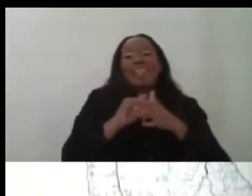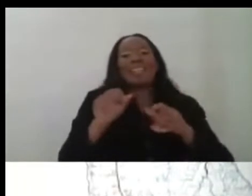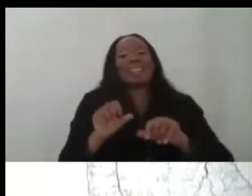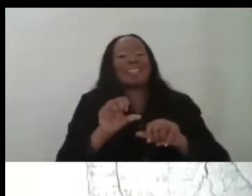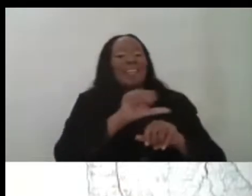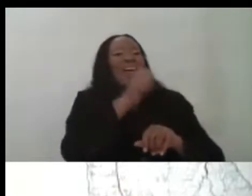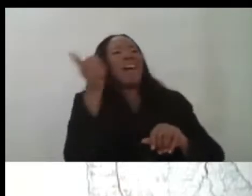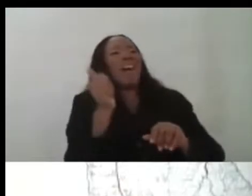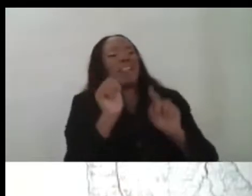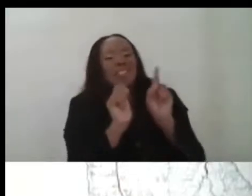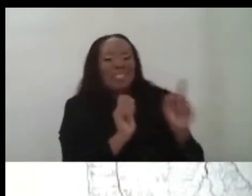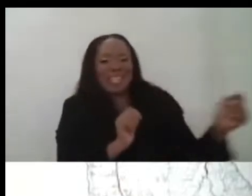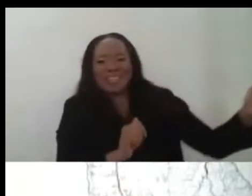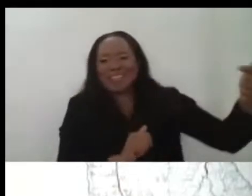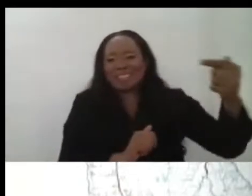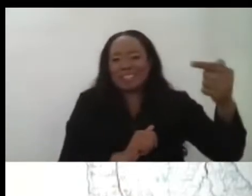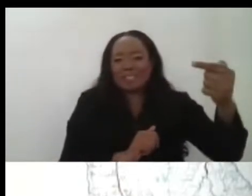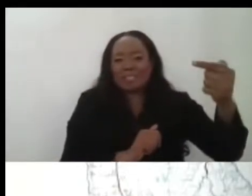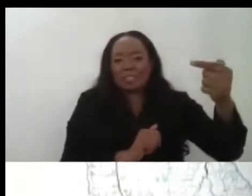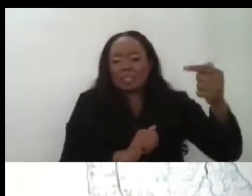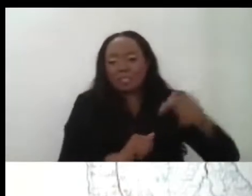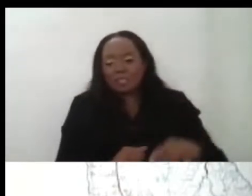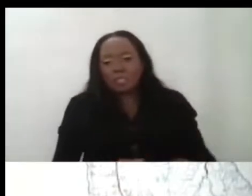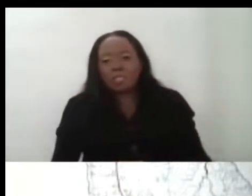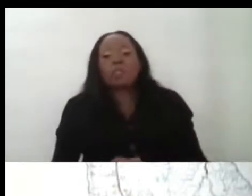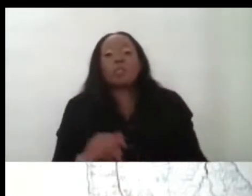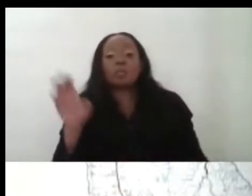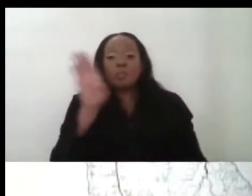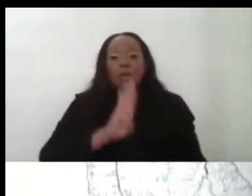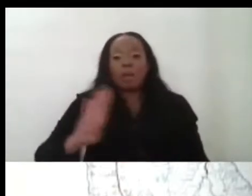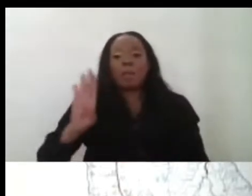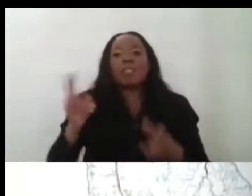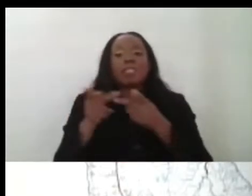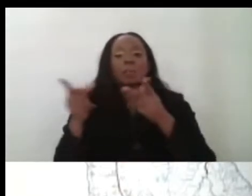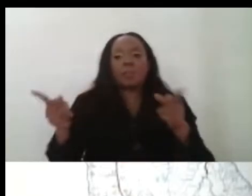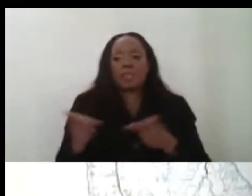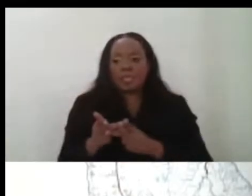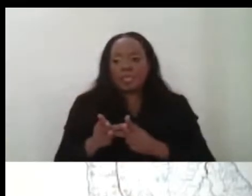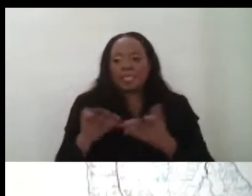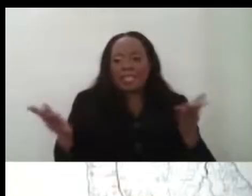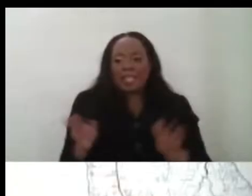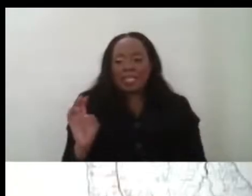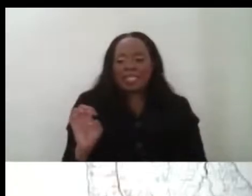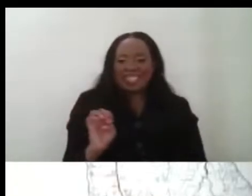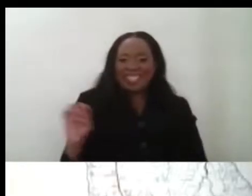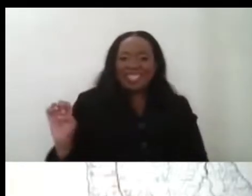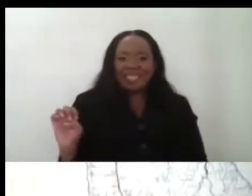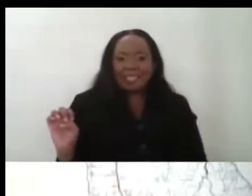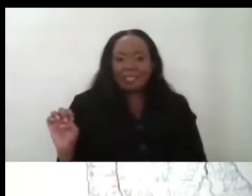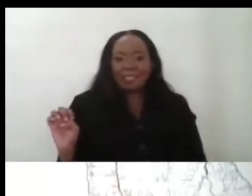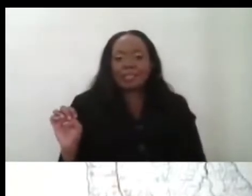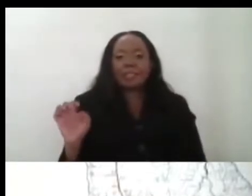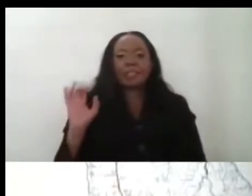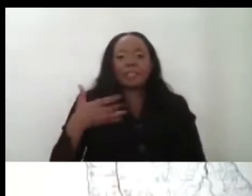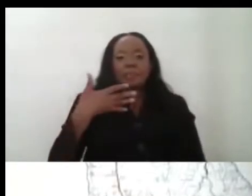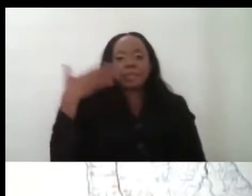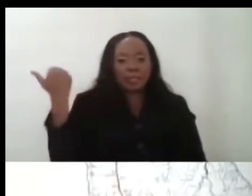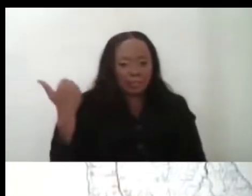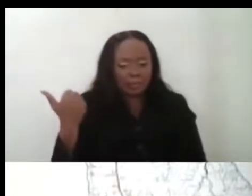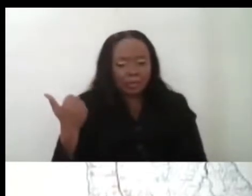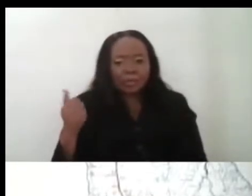because of our geographical circumstances, we were lucky to have it positioned here, but that is a game changer for